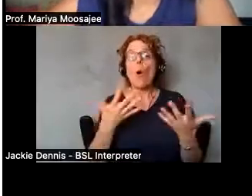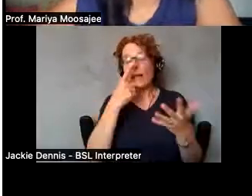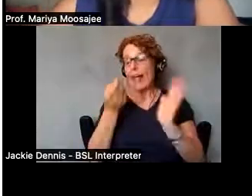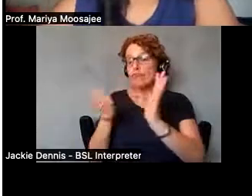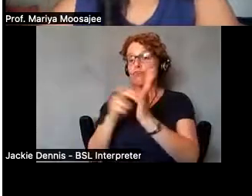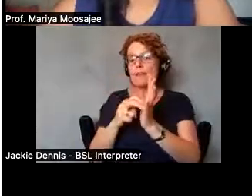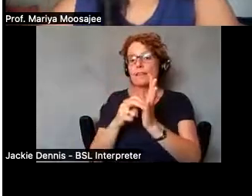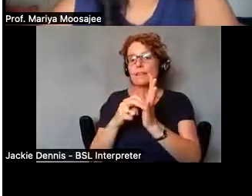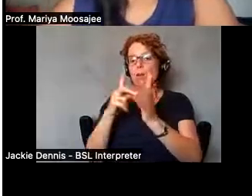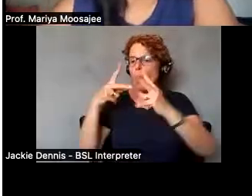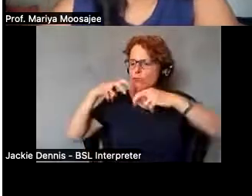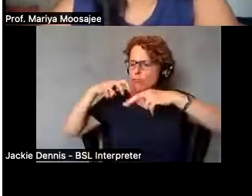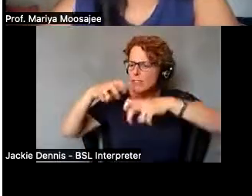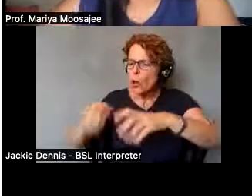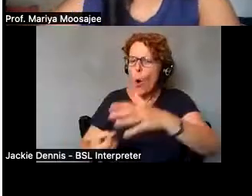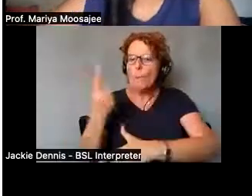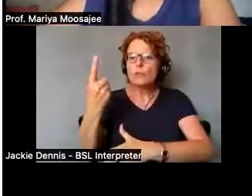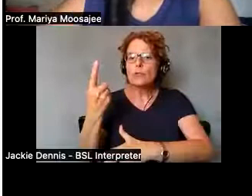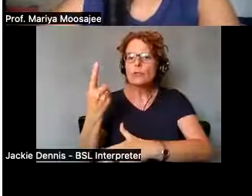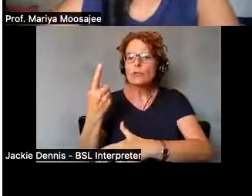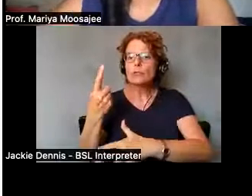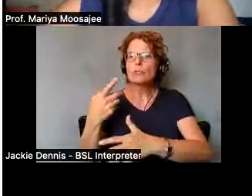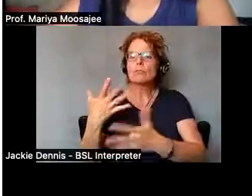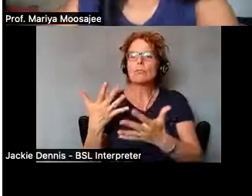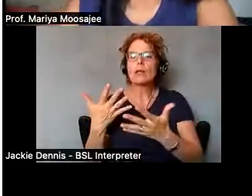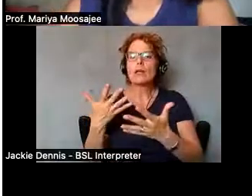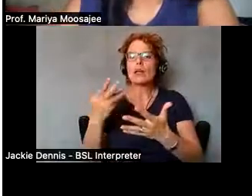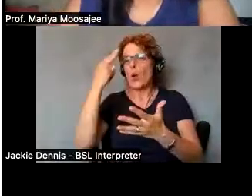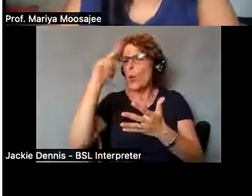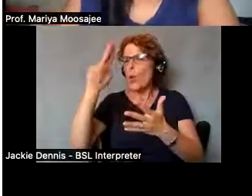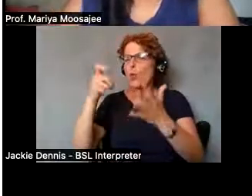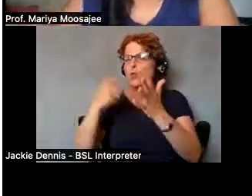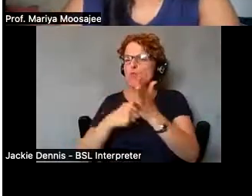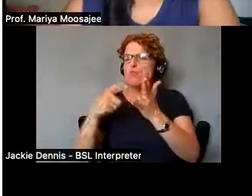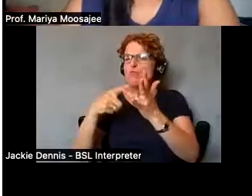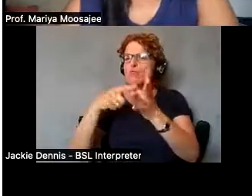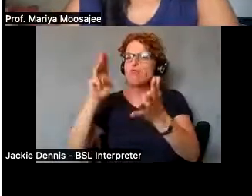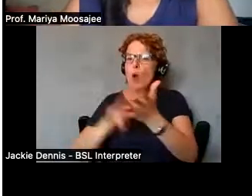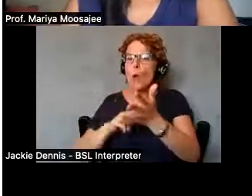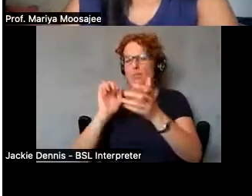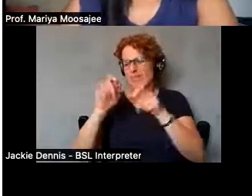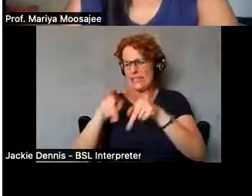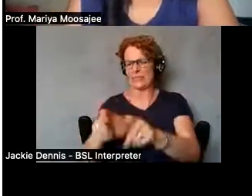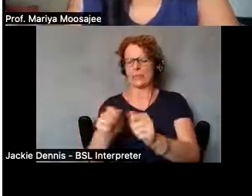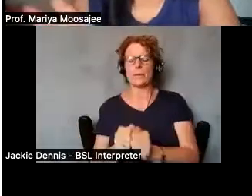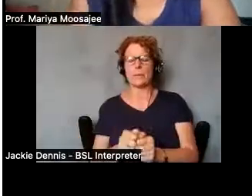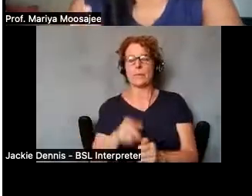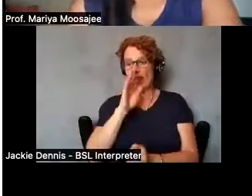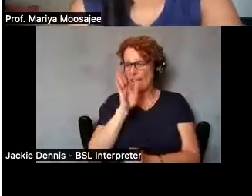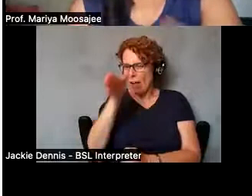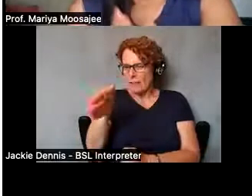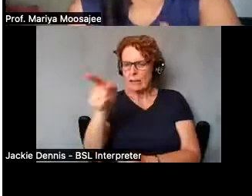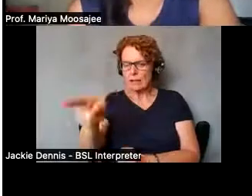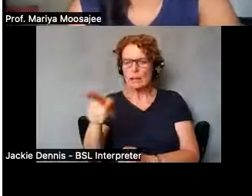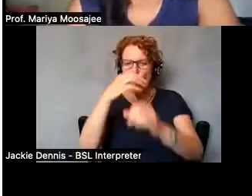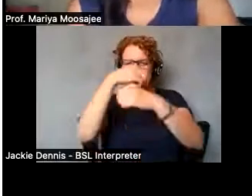for research opportunities at Moorfields. The system is called Roam, and I'm just there. You can actually go directly to that. If you put that